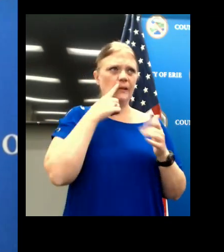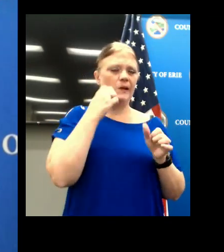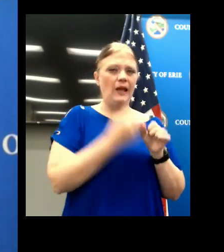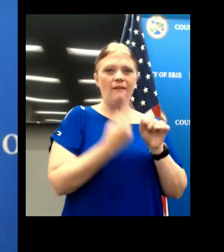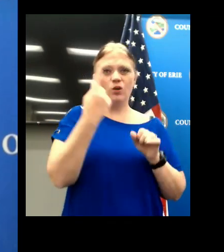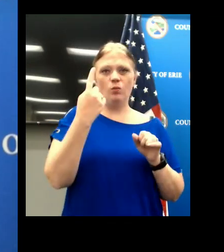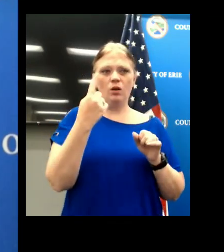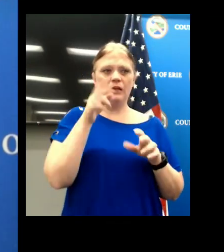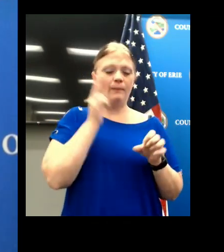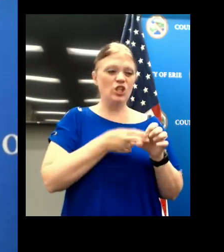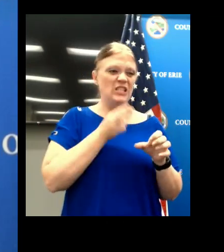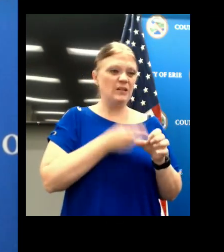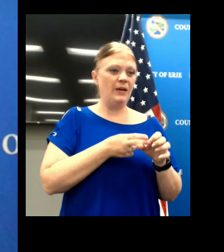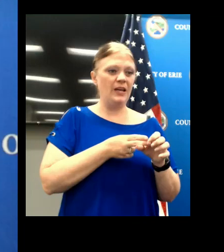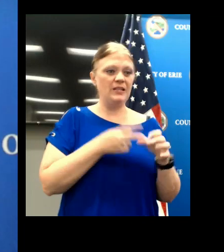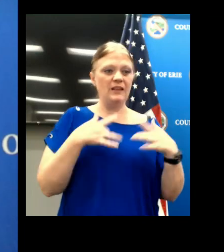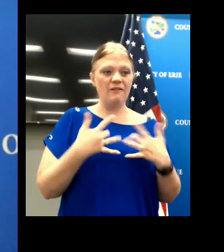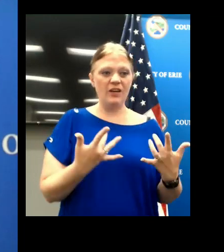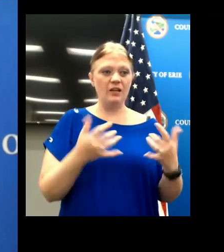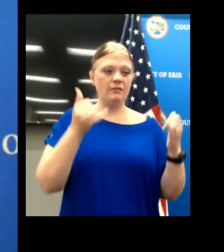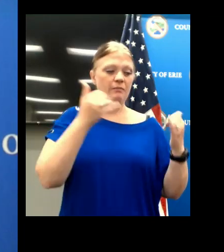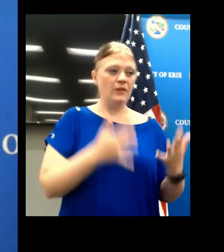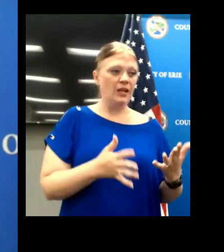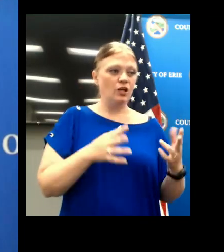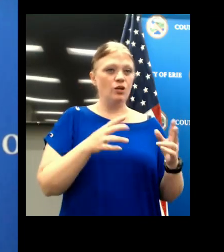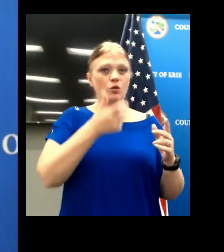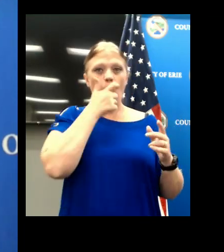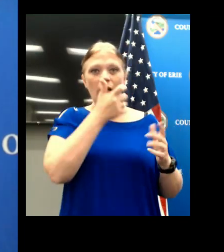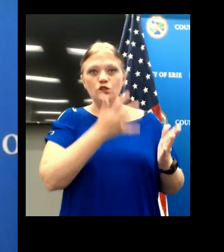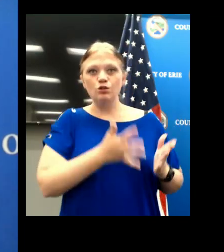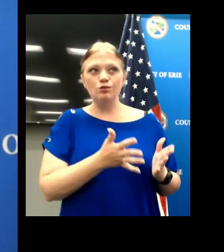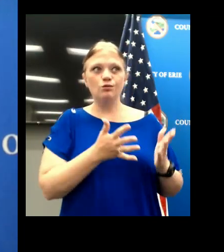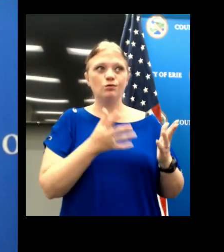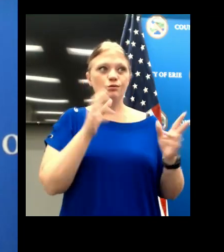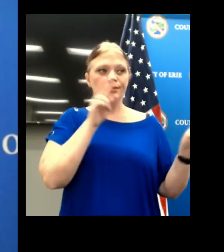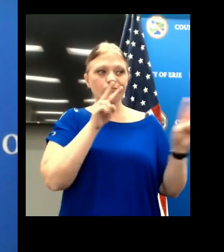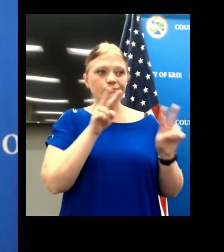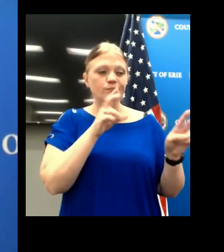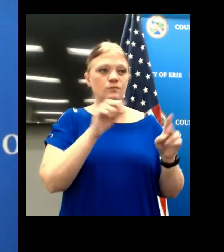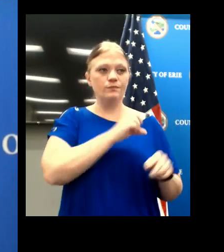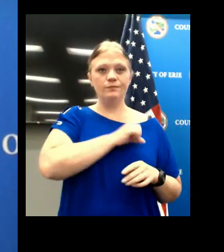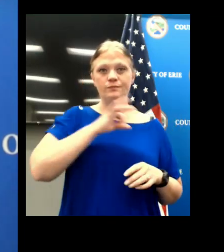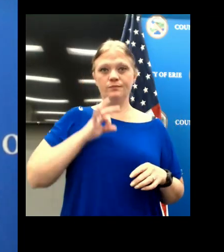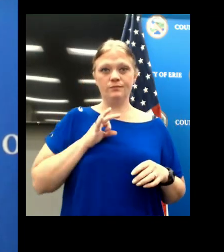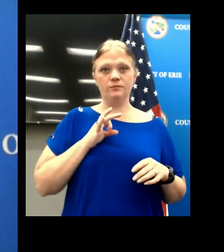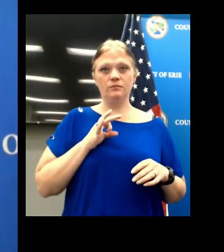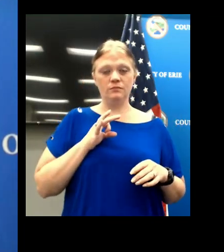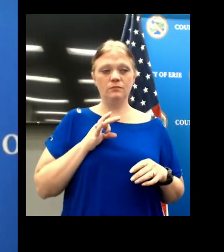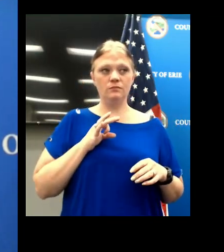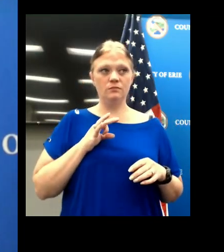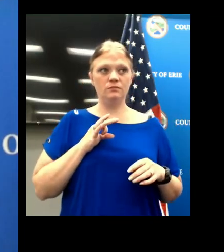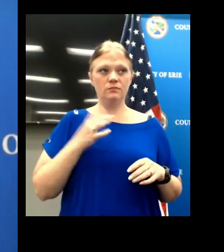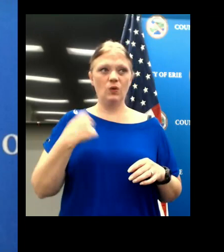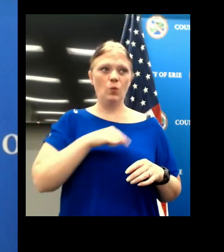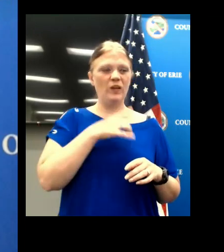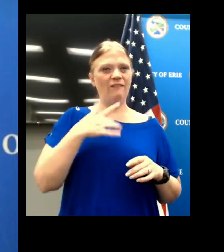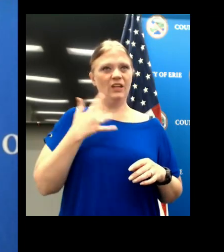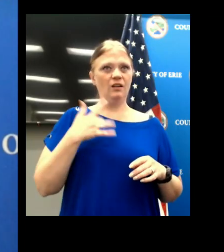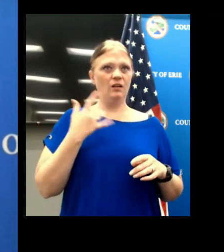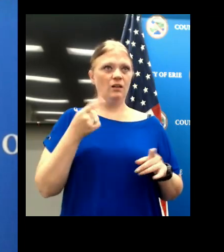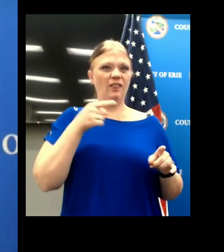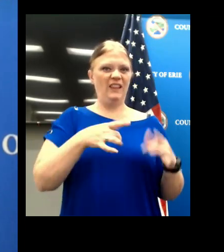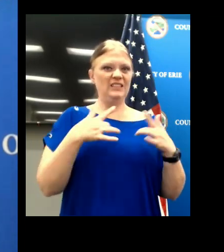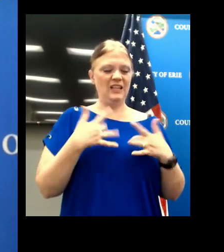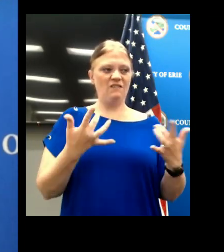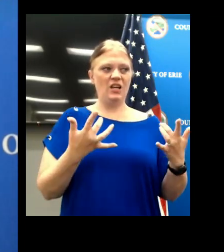that participates in the event, whether they be players or spectators or staff. And so we feel that this